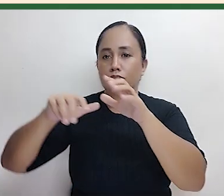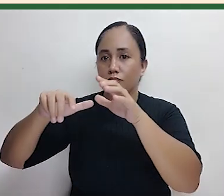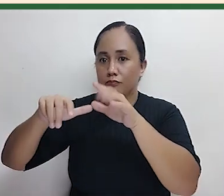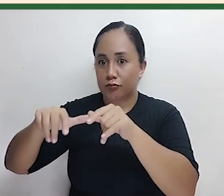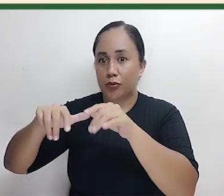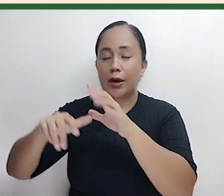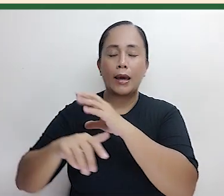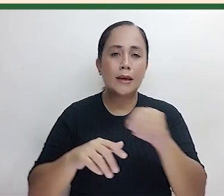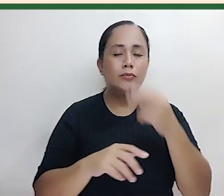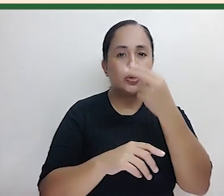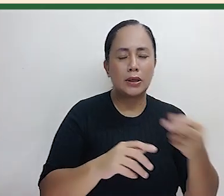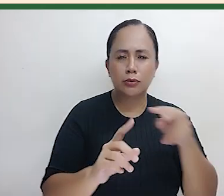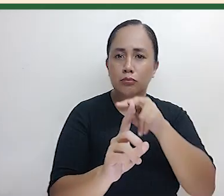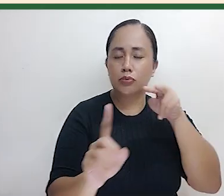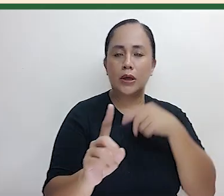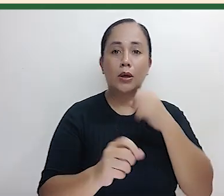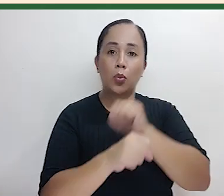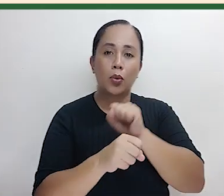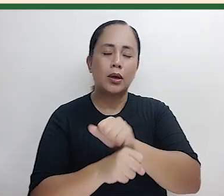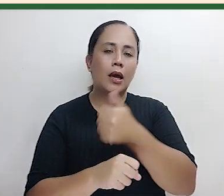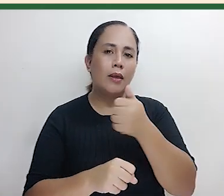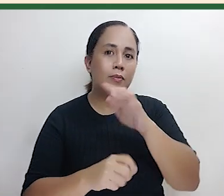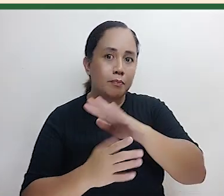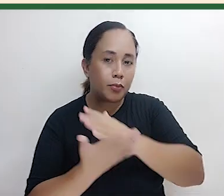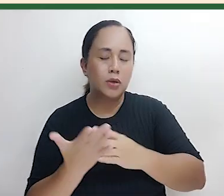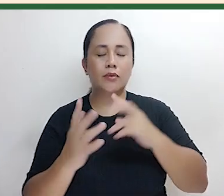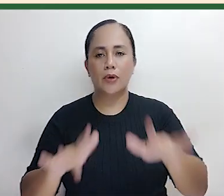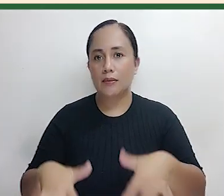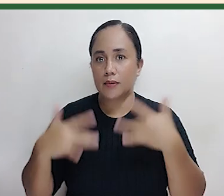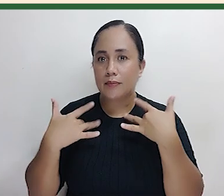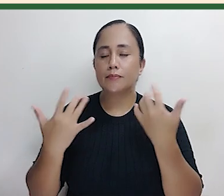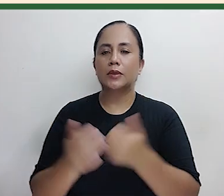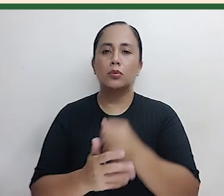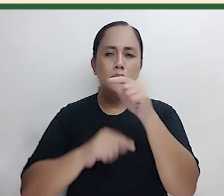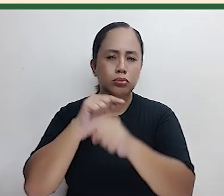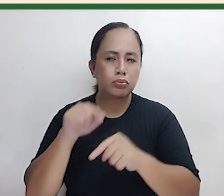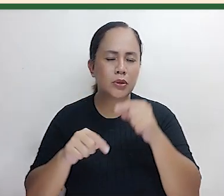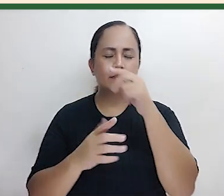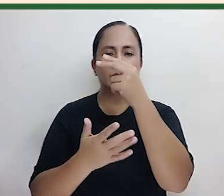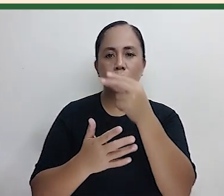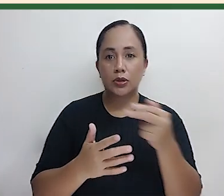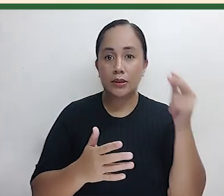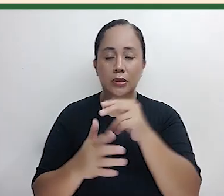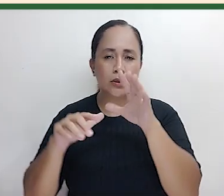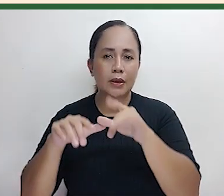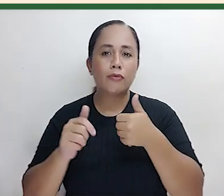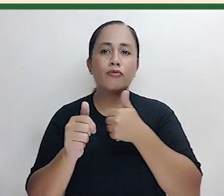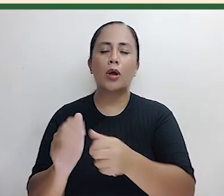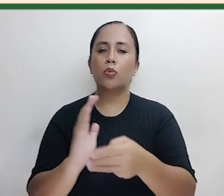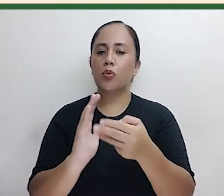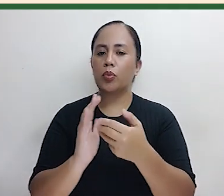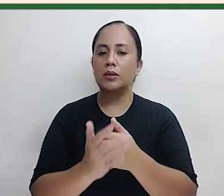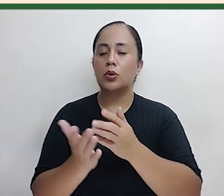applying disability and gender lens in our work and other aspects of our lives. Intersectionality of gender and